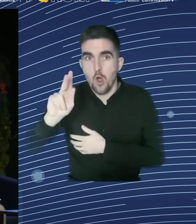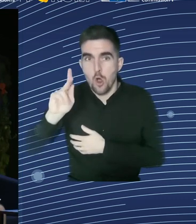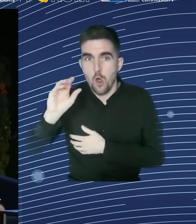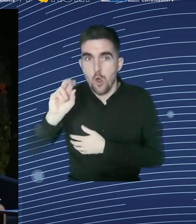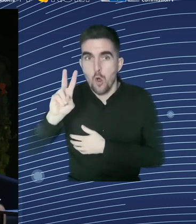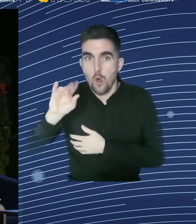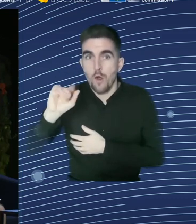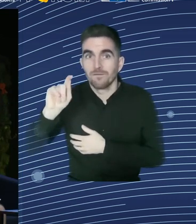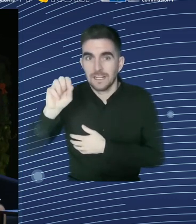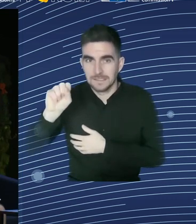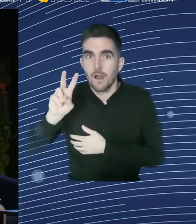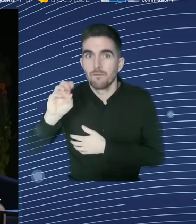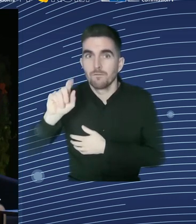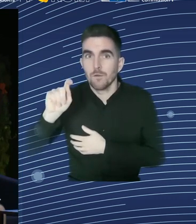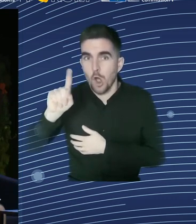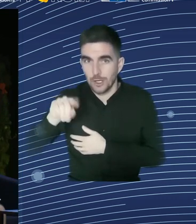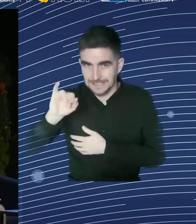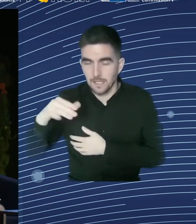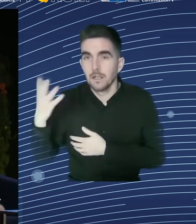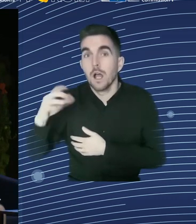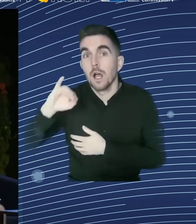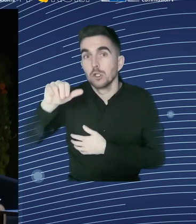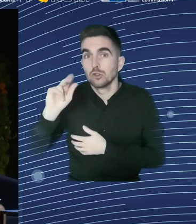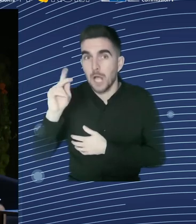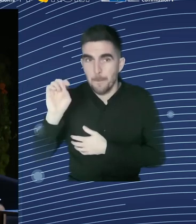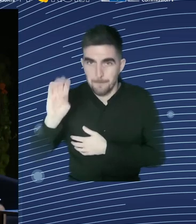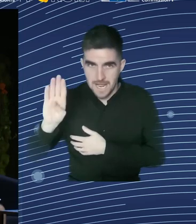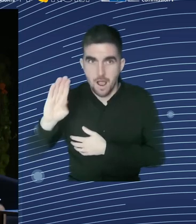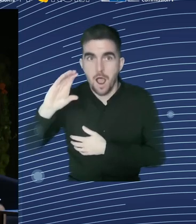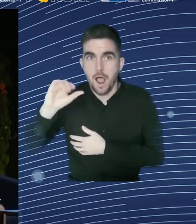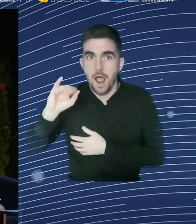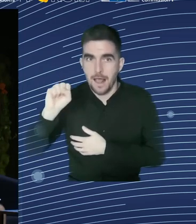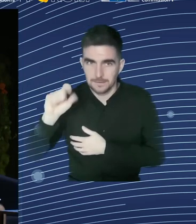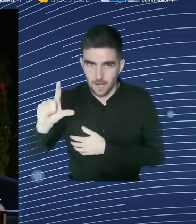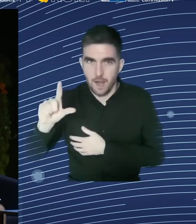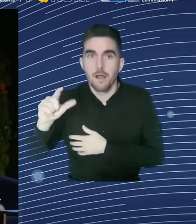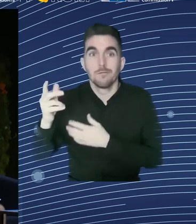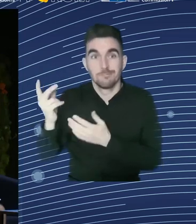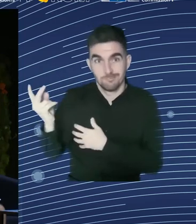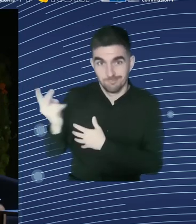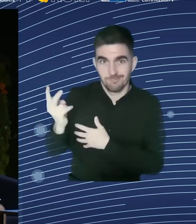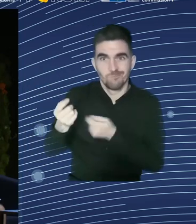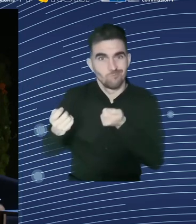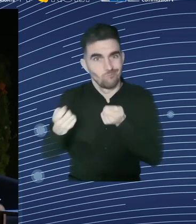Affairs and Inclusion of the European Commission. And I think, Nora, you will take the floor first.